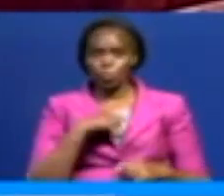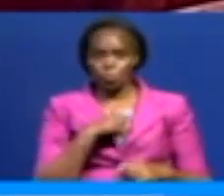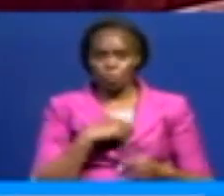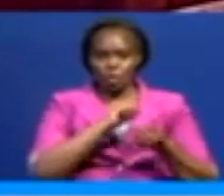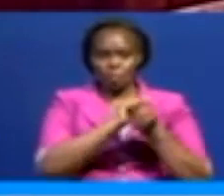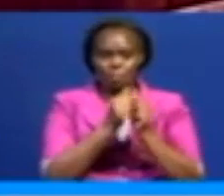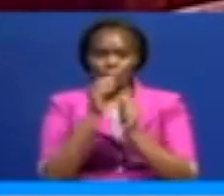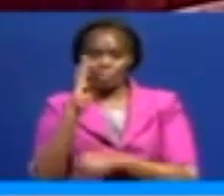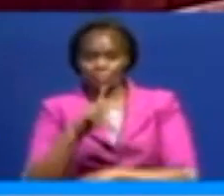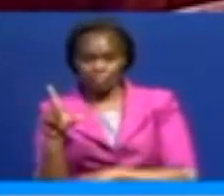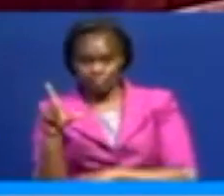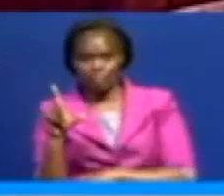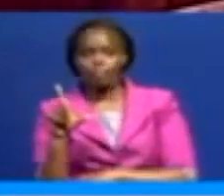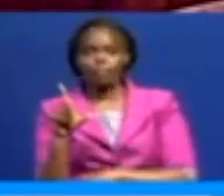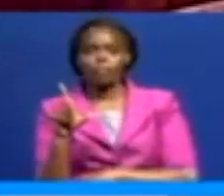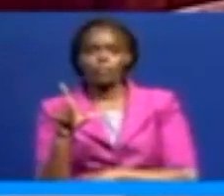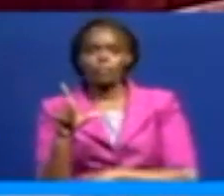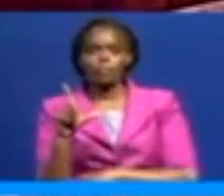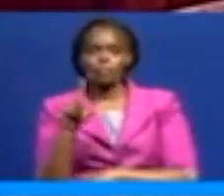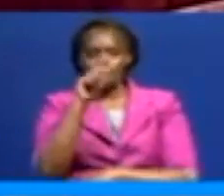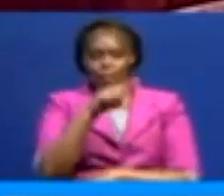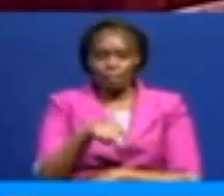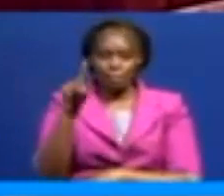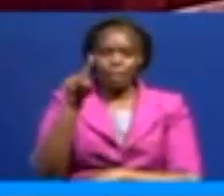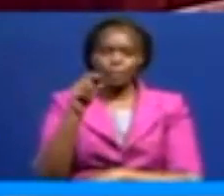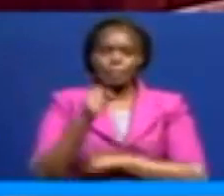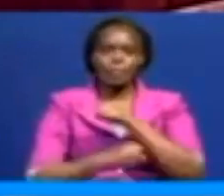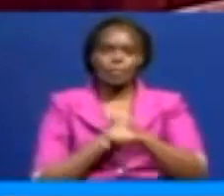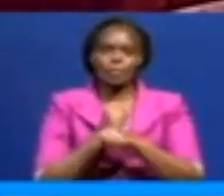amending a bill that was passed in 2016.